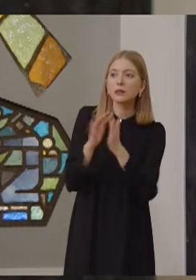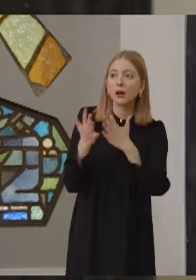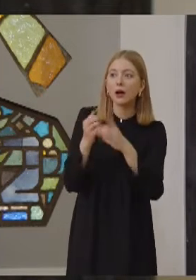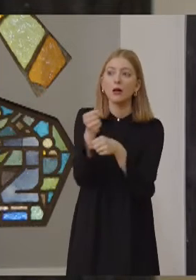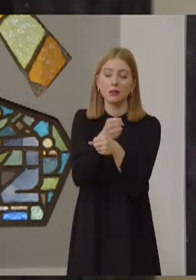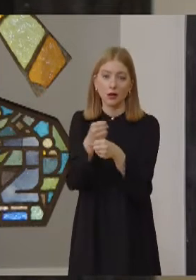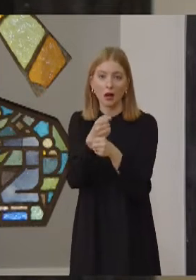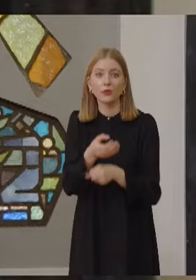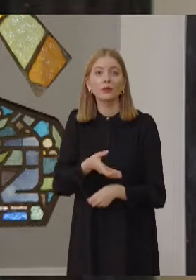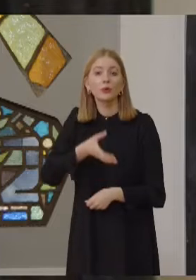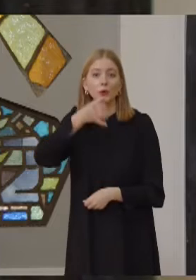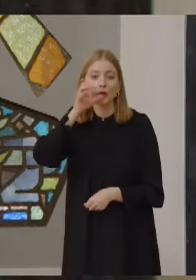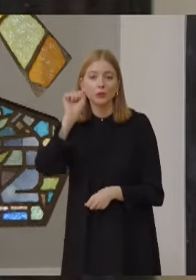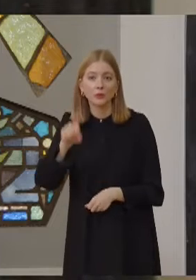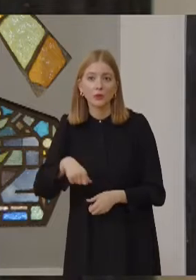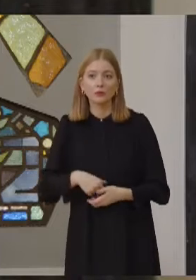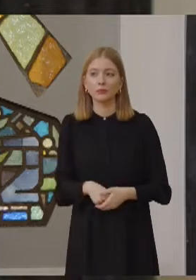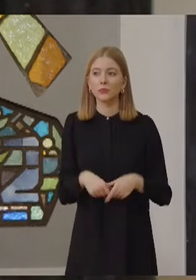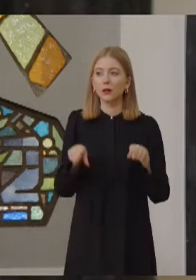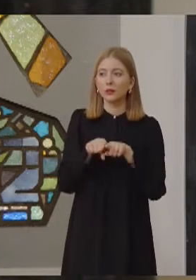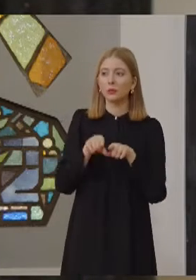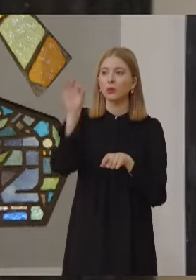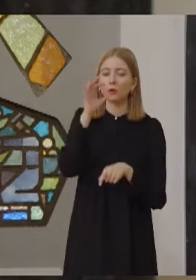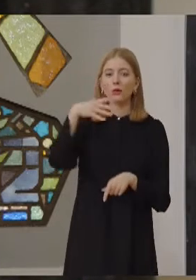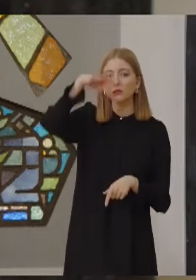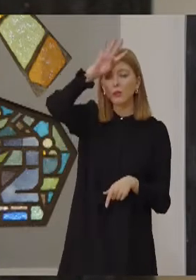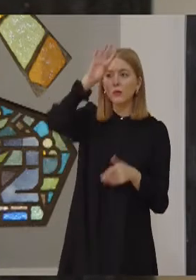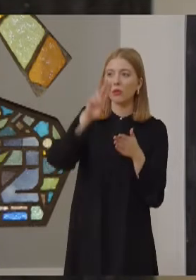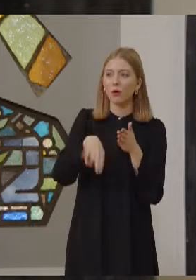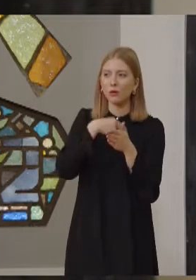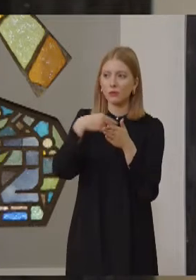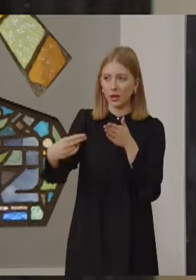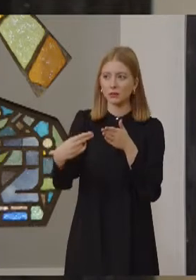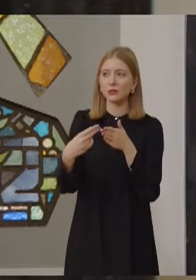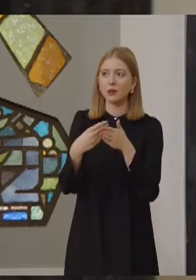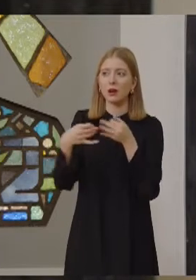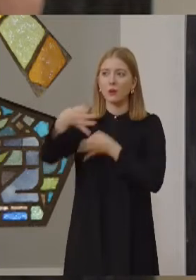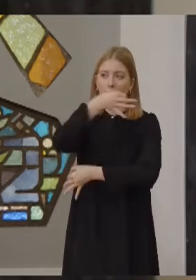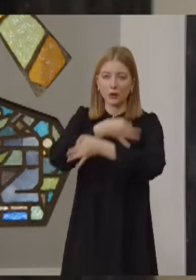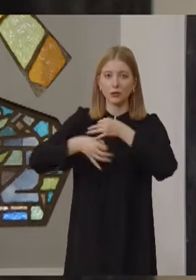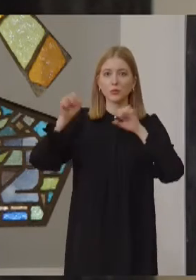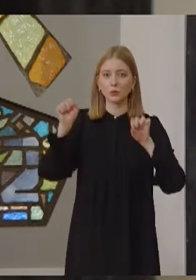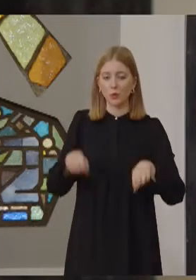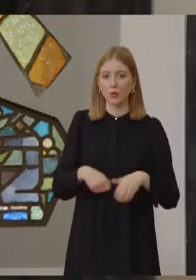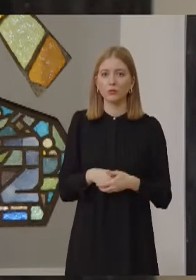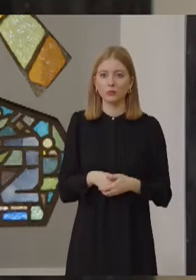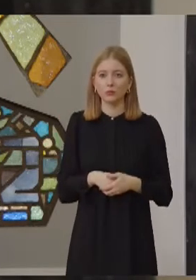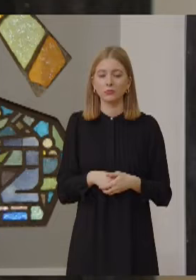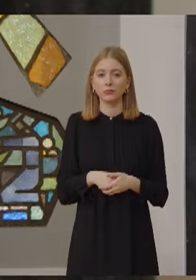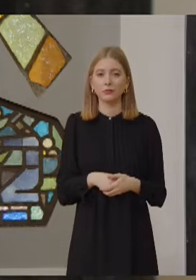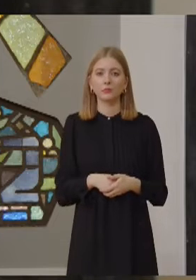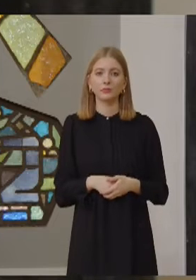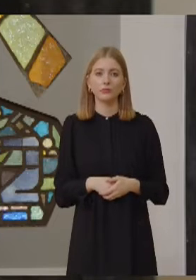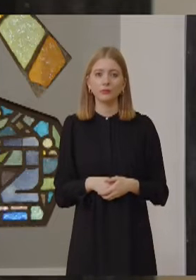you will be able to hear about the exhibition itself, to have a cup of coffee and to talk about